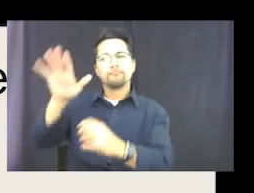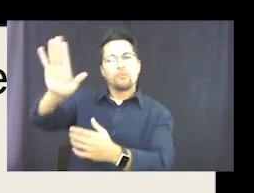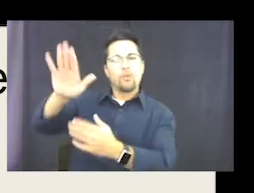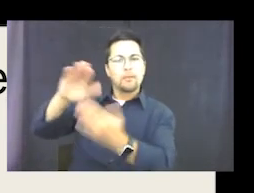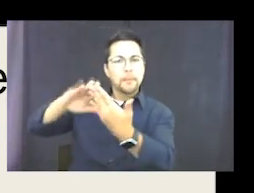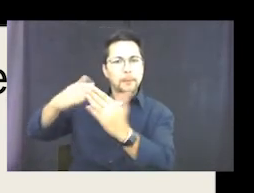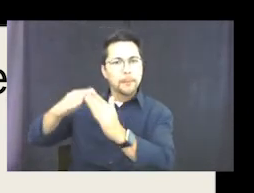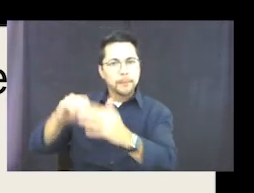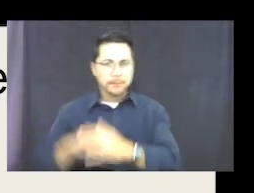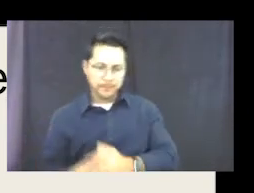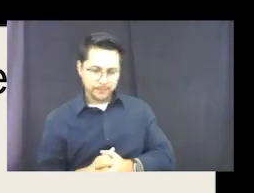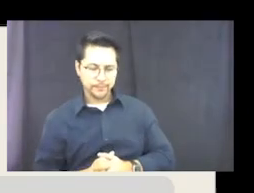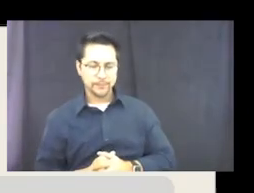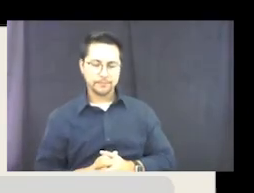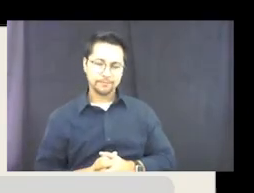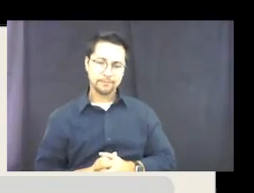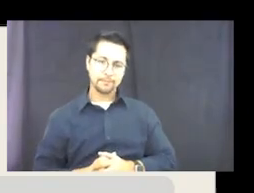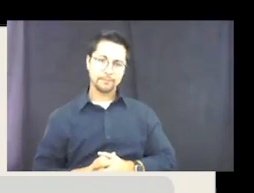community.